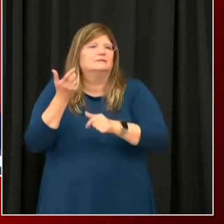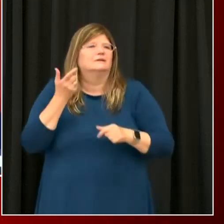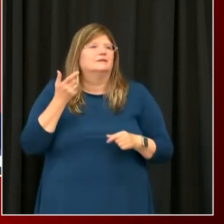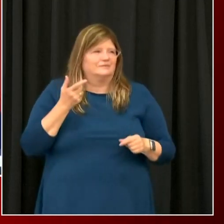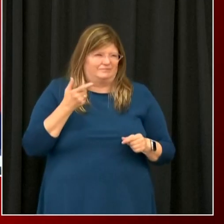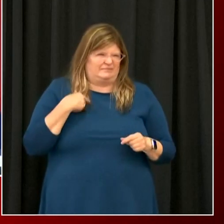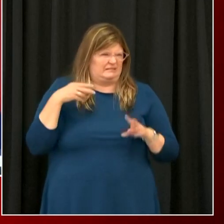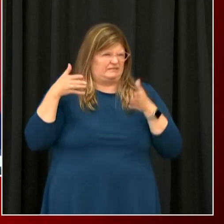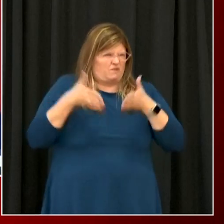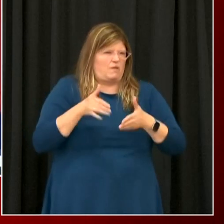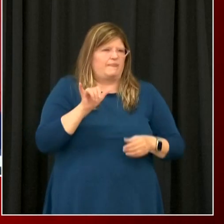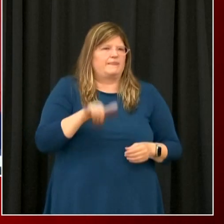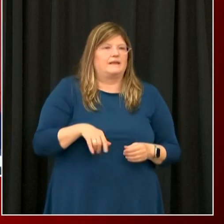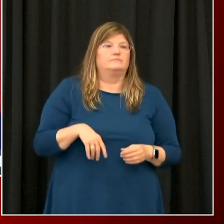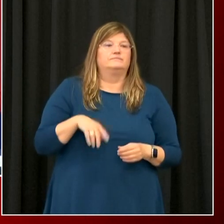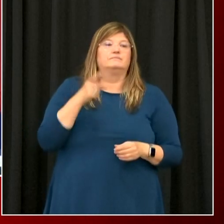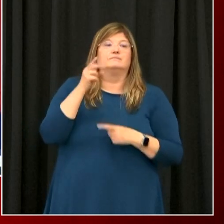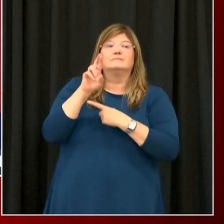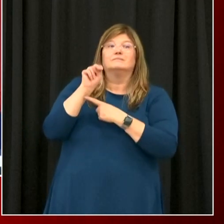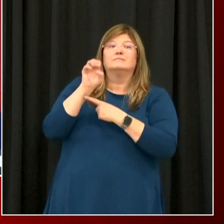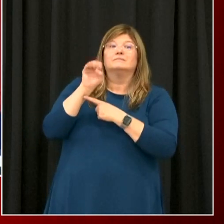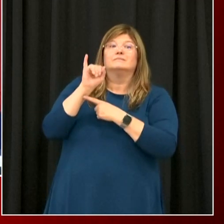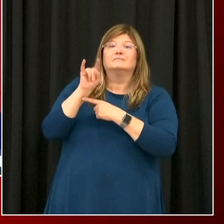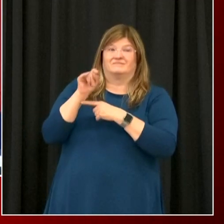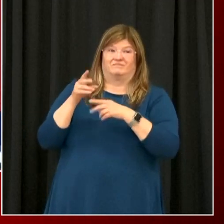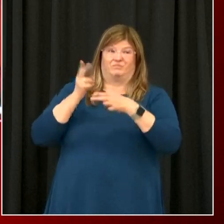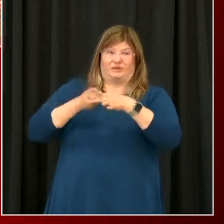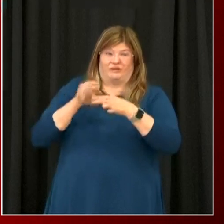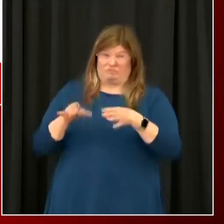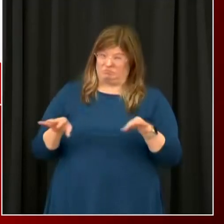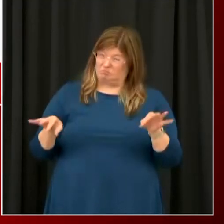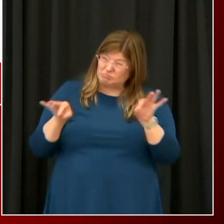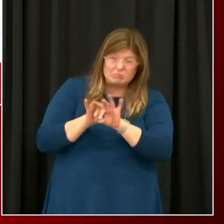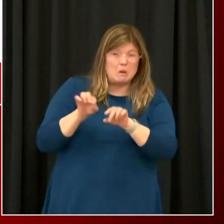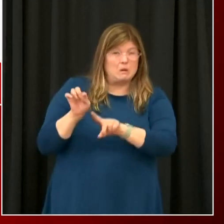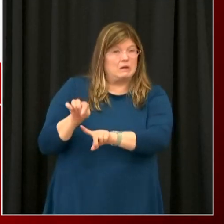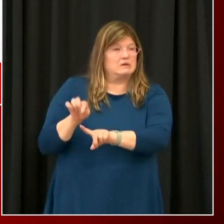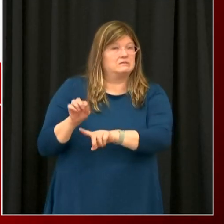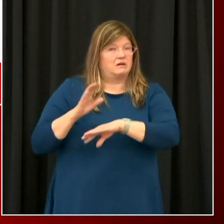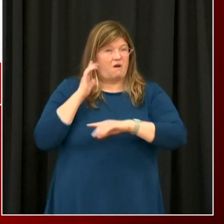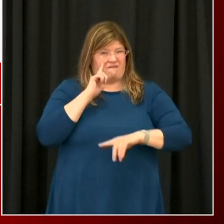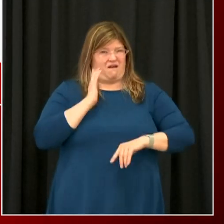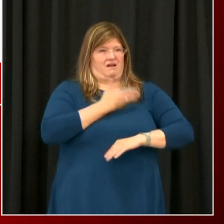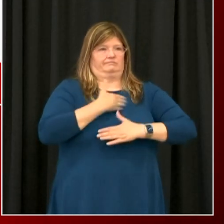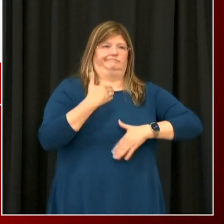our metrics. And we also think that training for contact